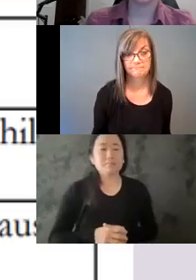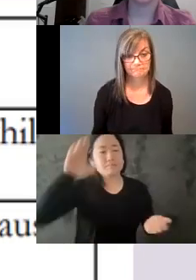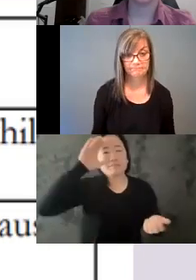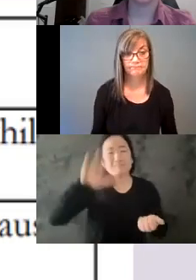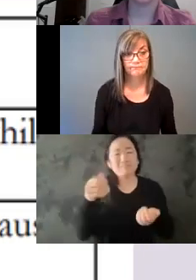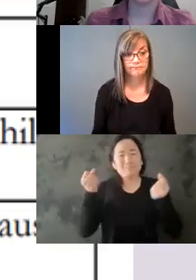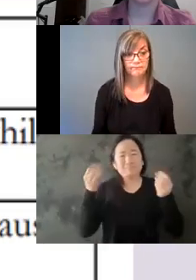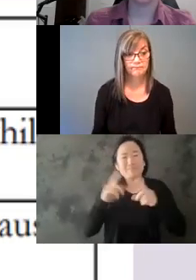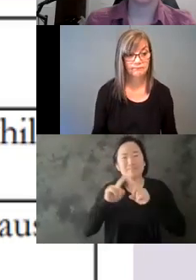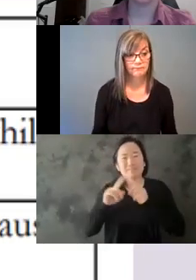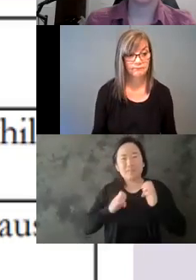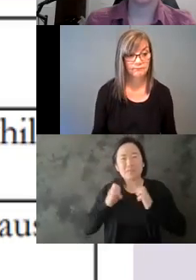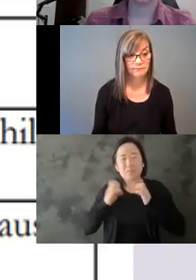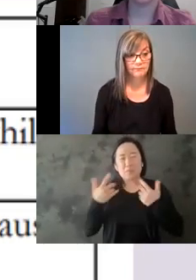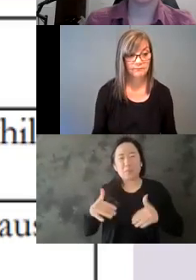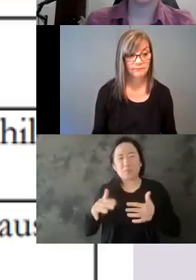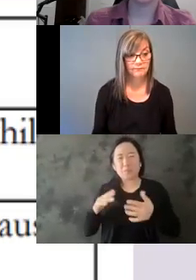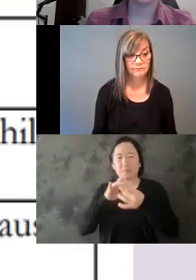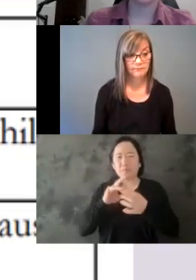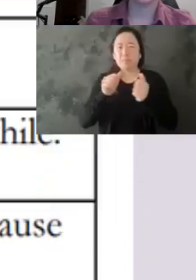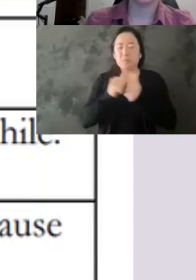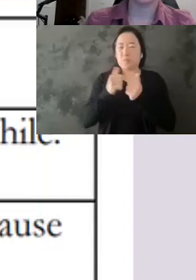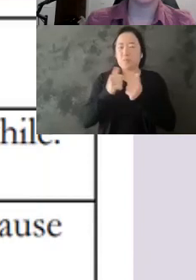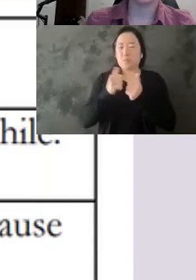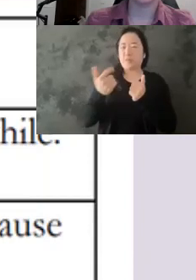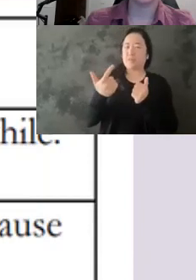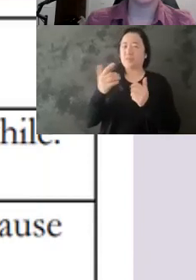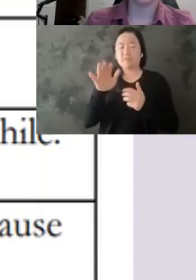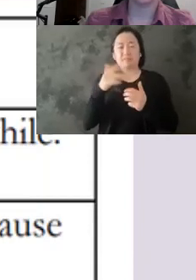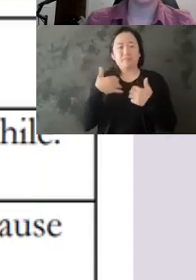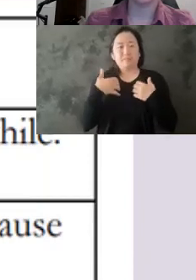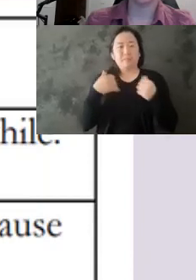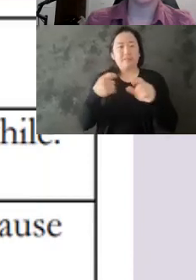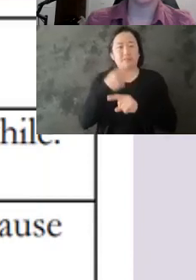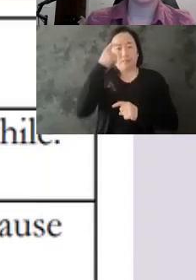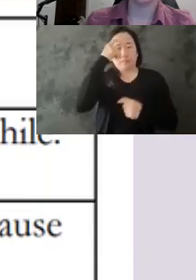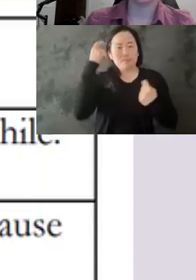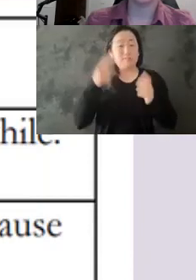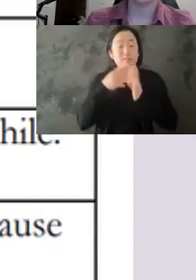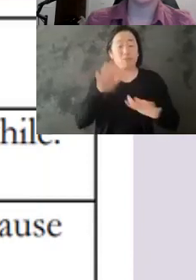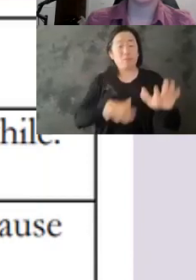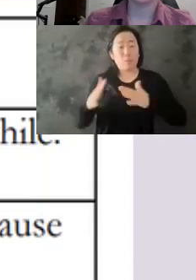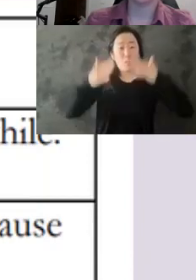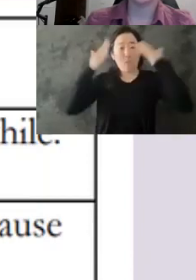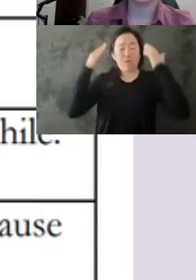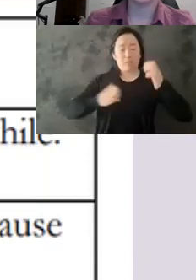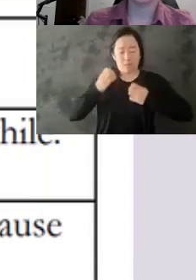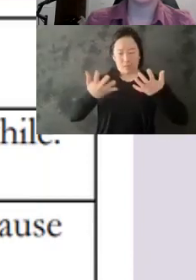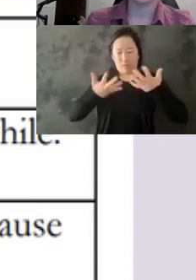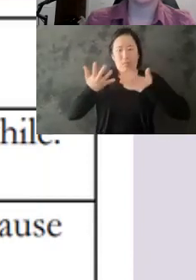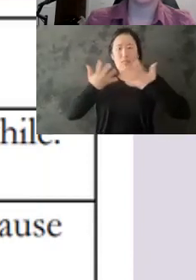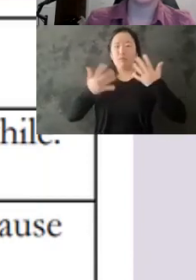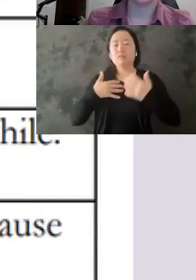with experiencing and also healing from trauma. So sometimes it can be overwhelming, and some of us, we might just want